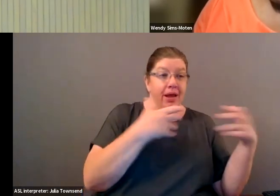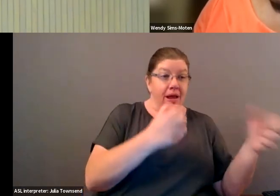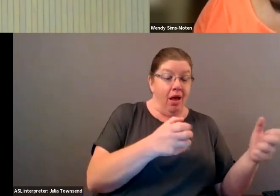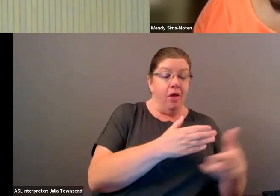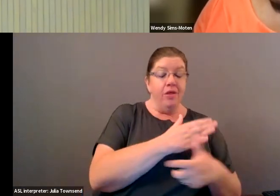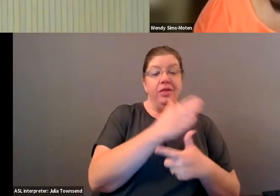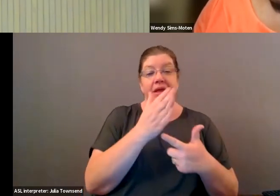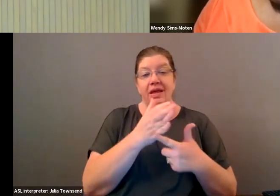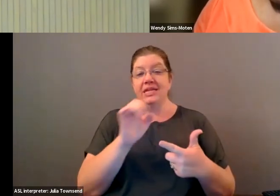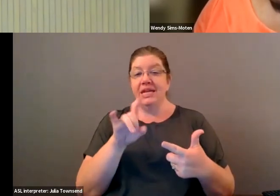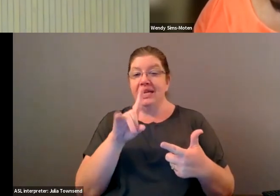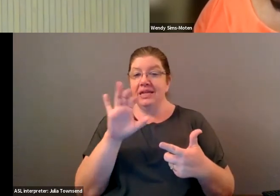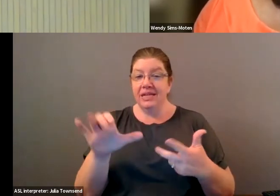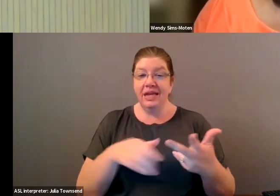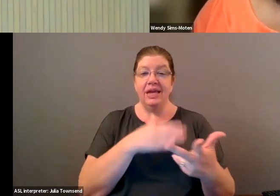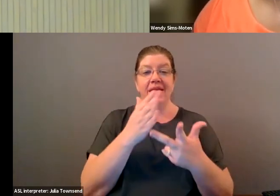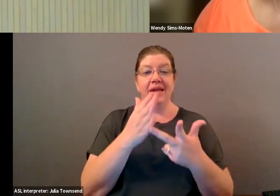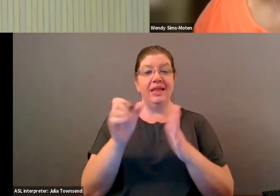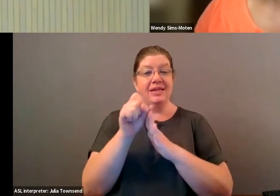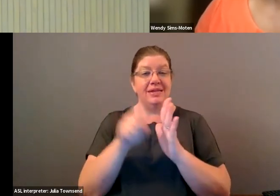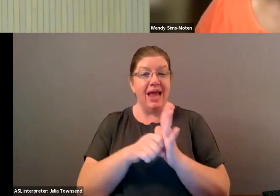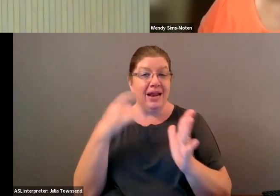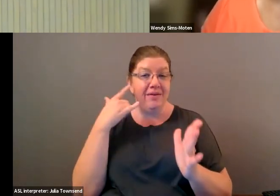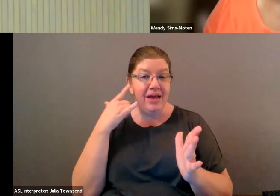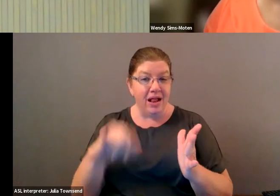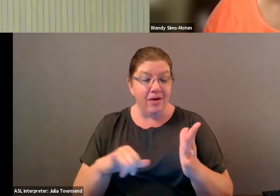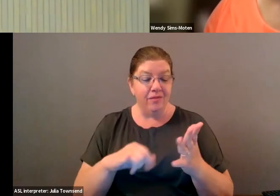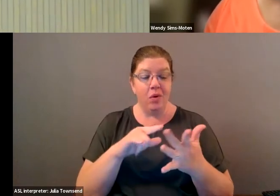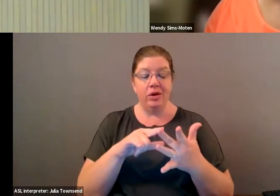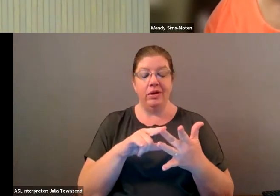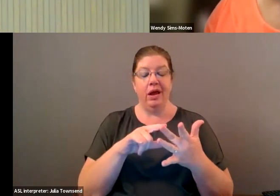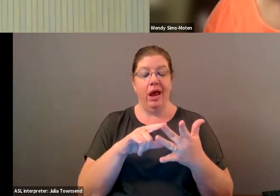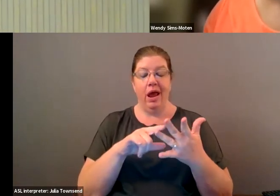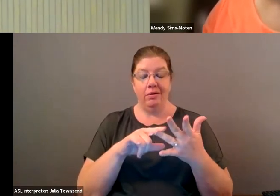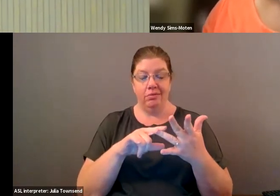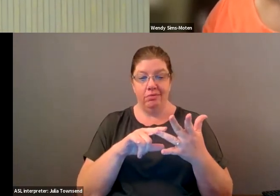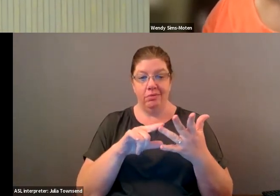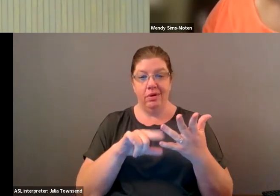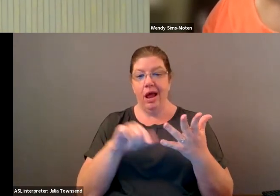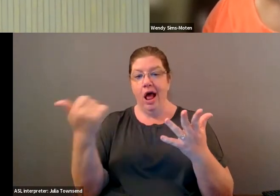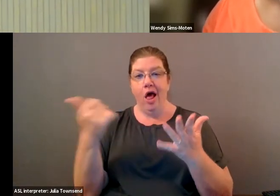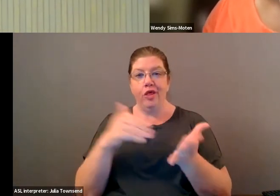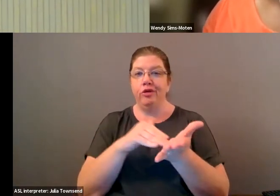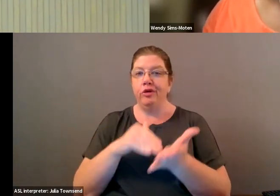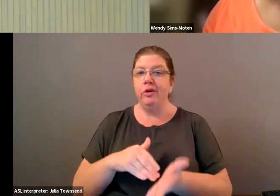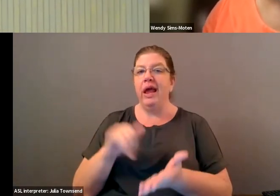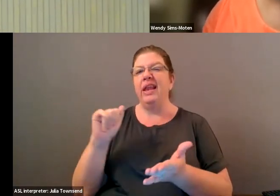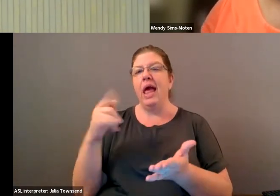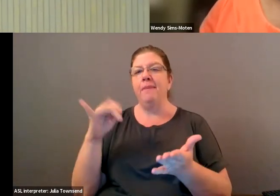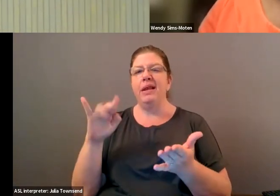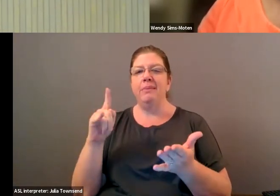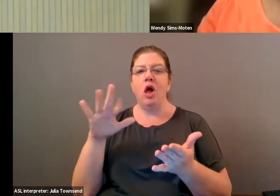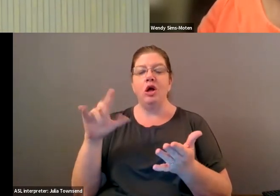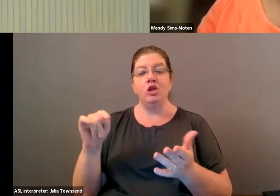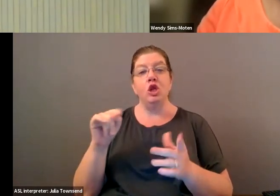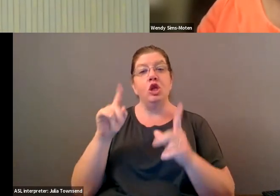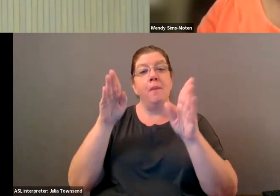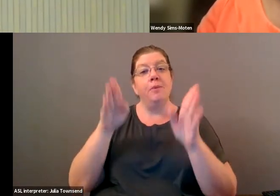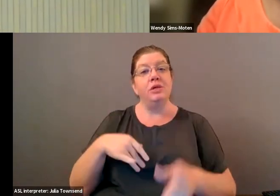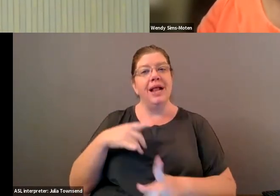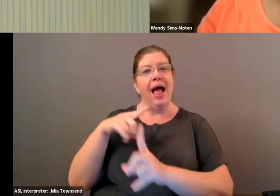and the state of California and the other the epidemiologists, the person that I rely on for